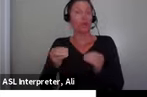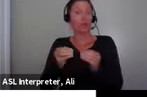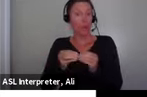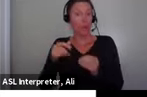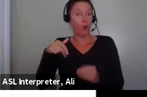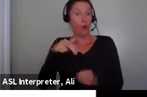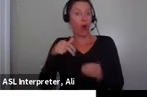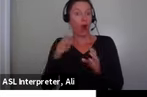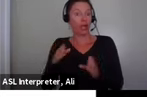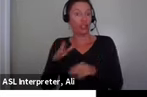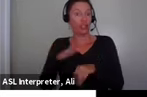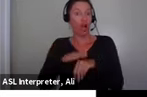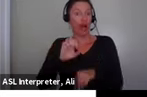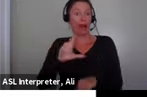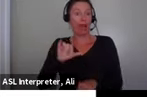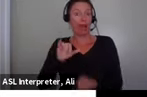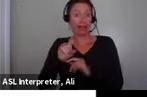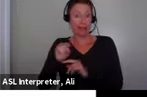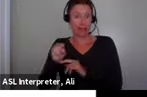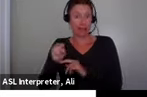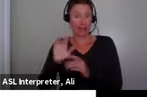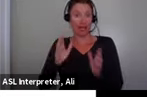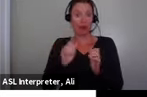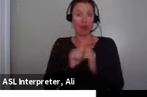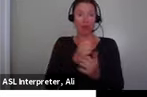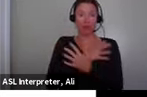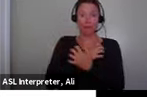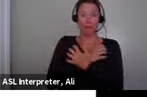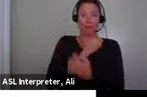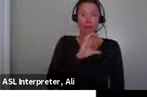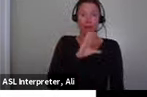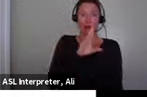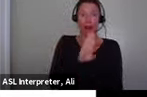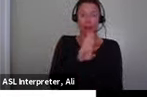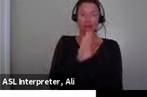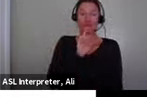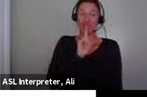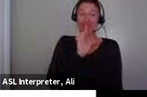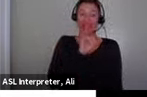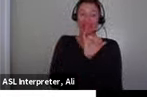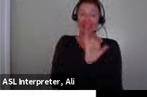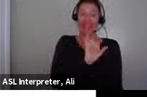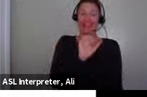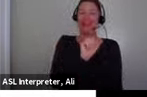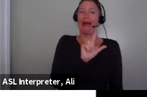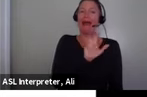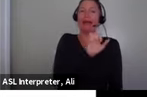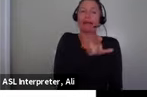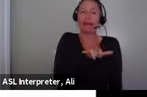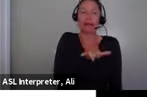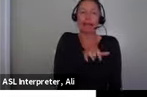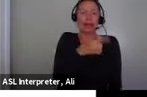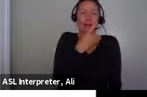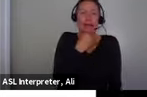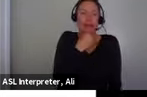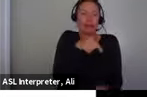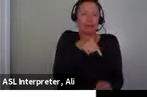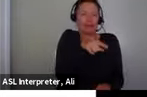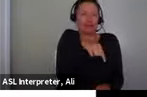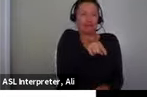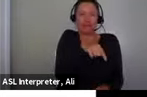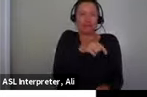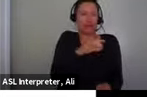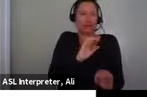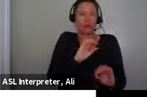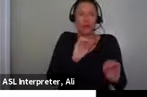are on Bear Cub. Bear Cub is essentially an alley with absolutely no